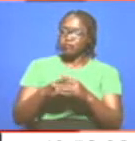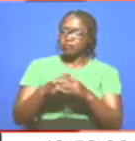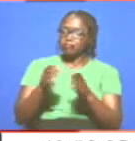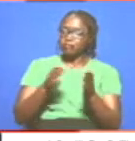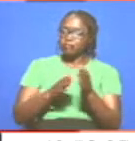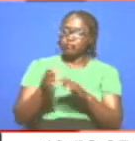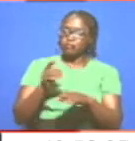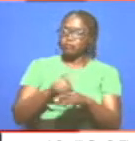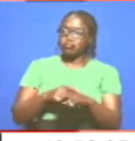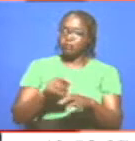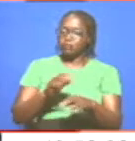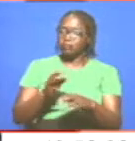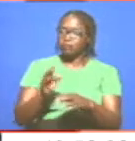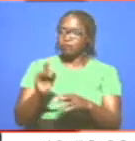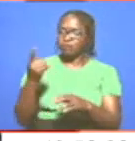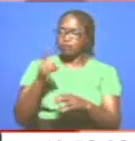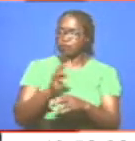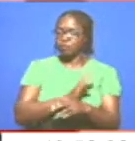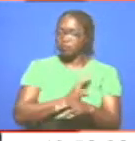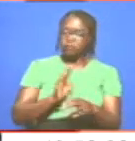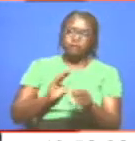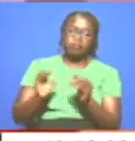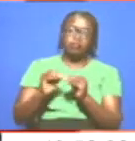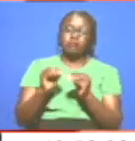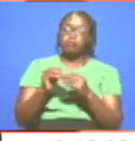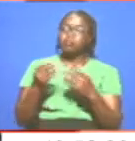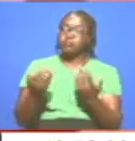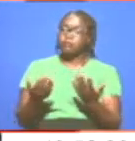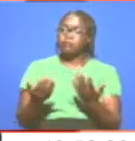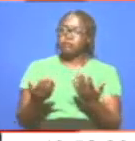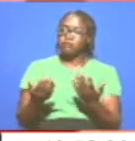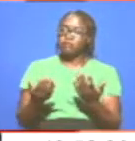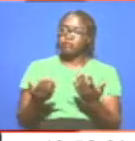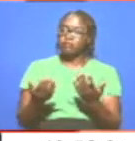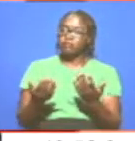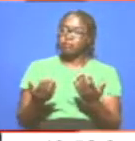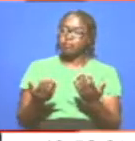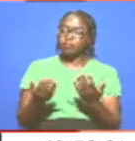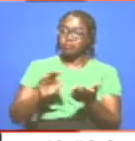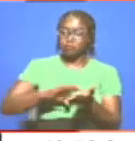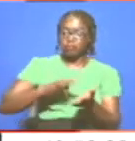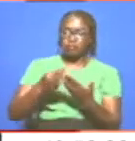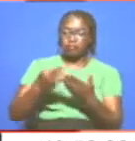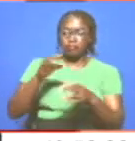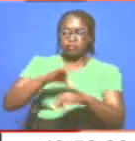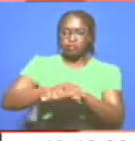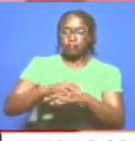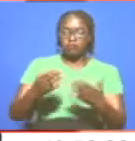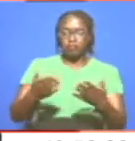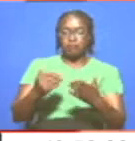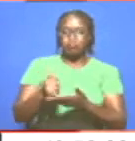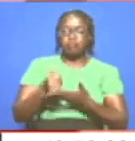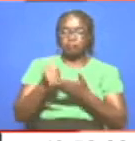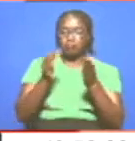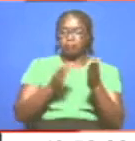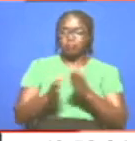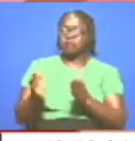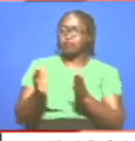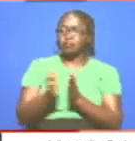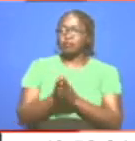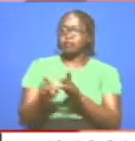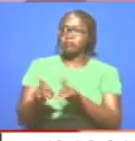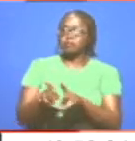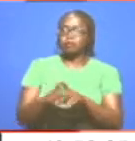meeting. Yeah. To see how we can get that funding, because that funding will help us for preparation, and will help us